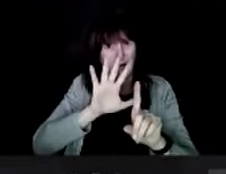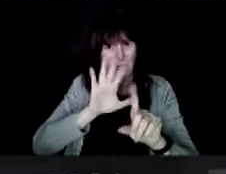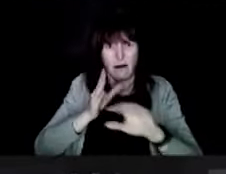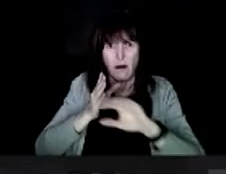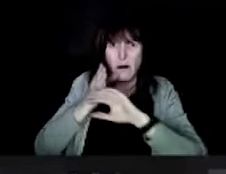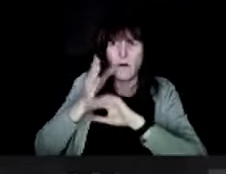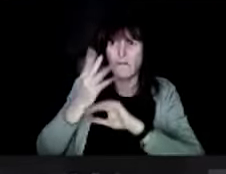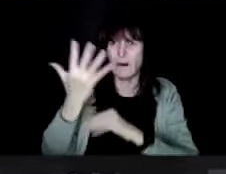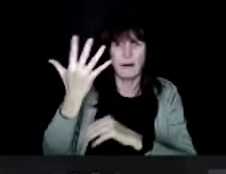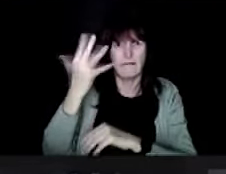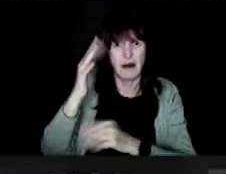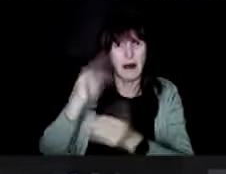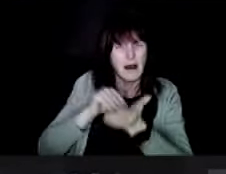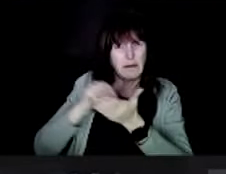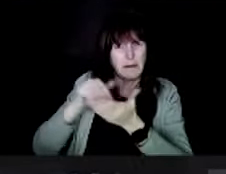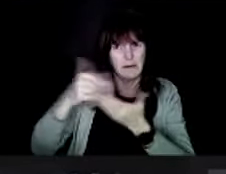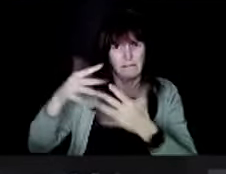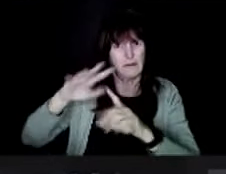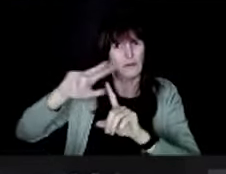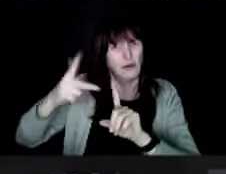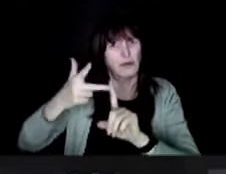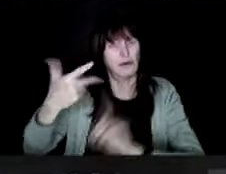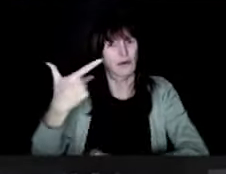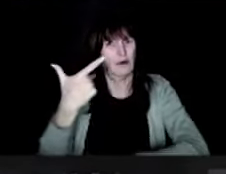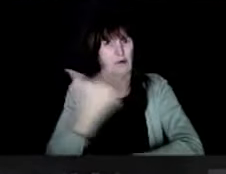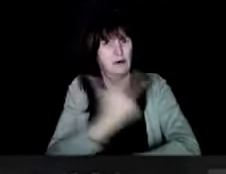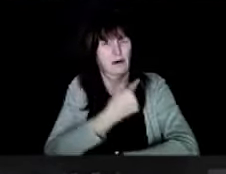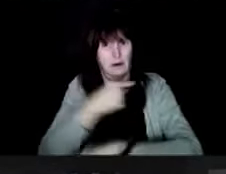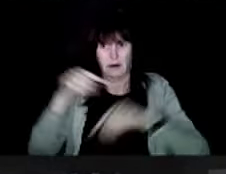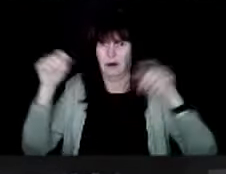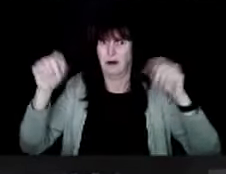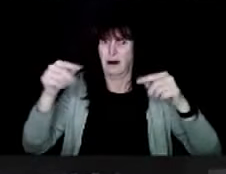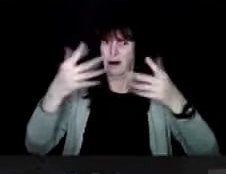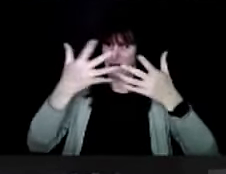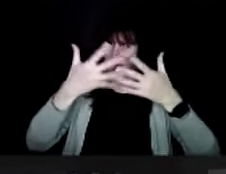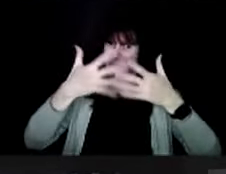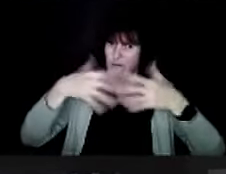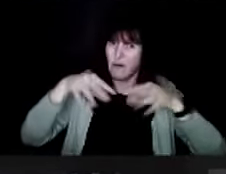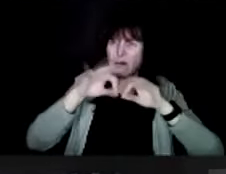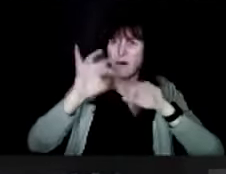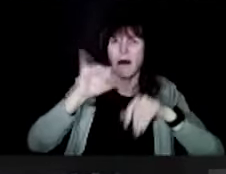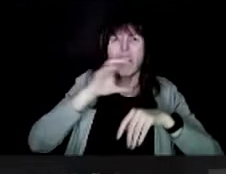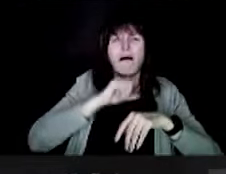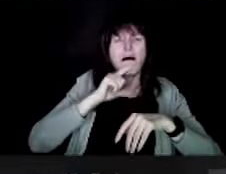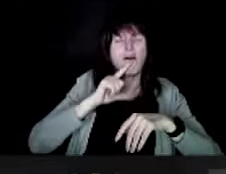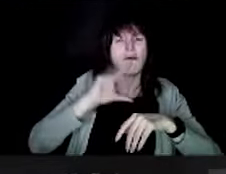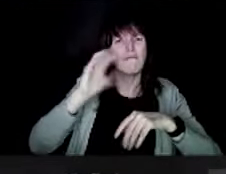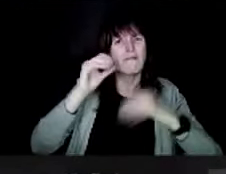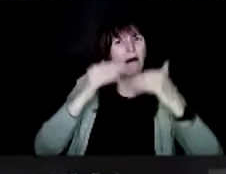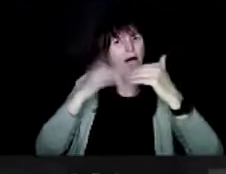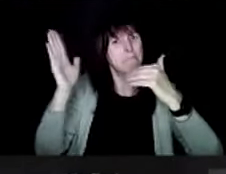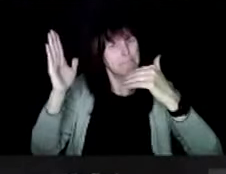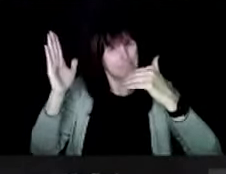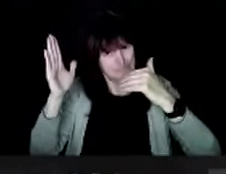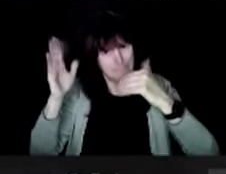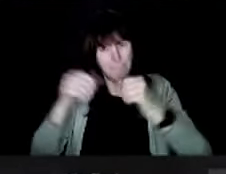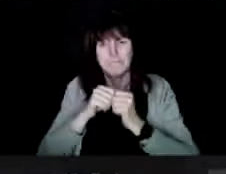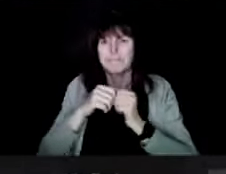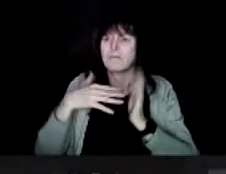particularly important to receive your booster dose if you are over 50, immunocompromised, or pregnant.